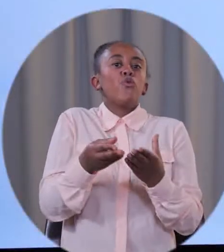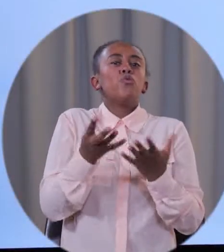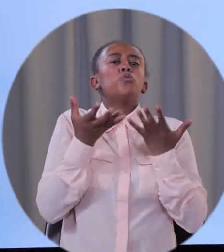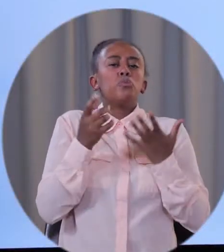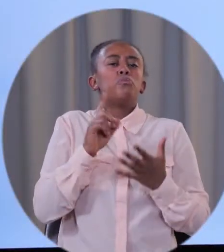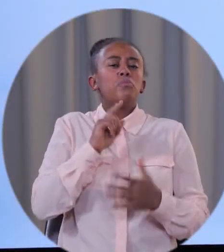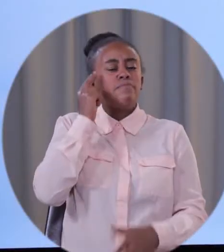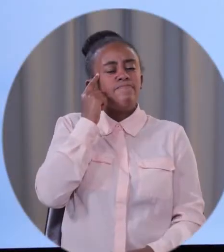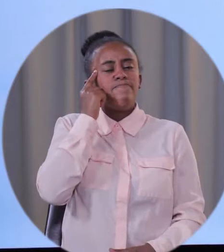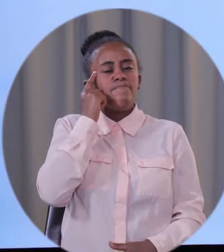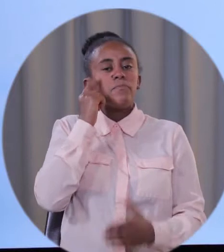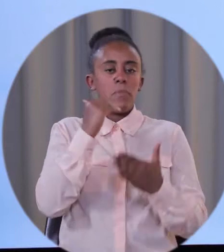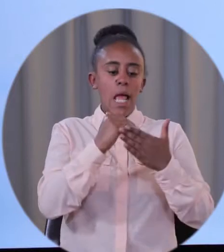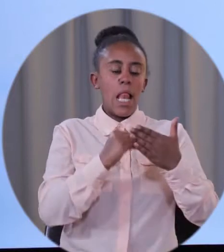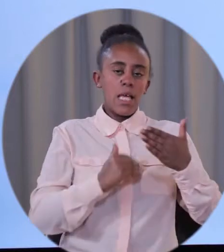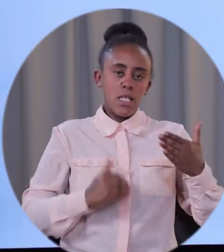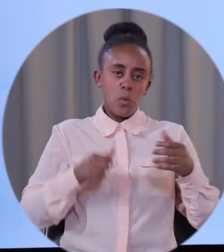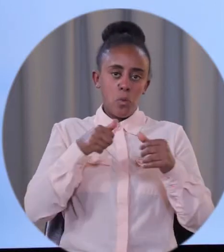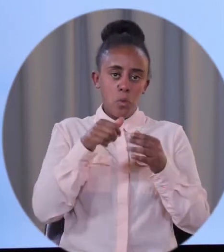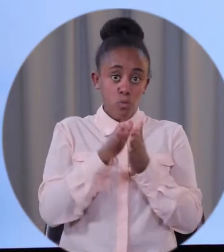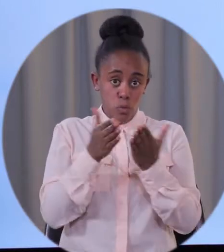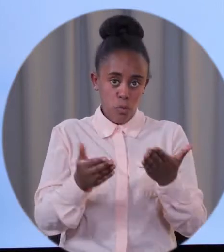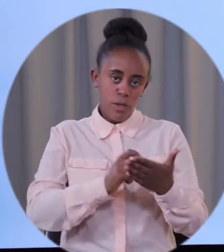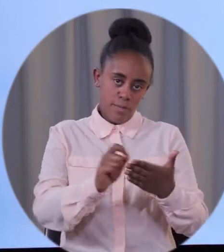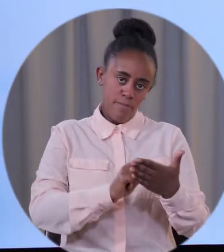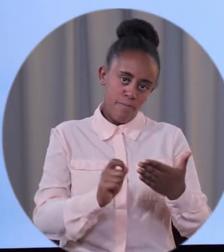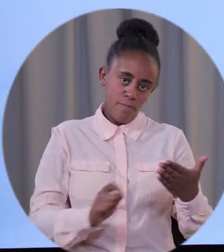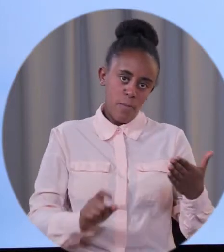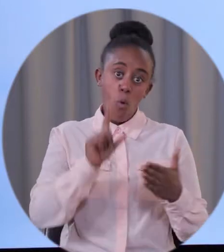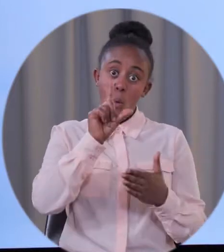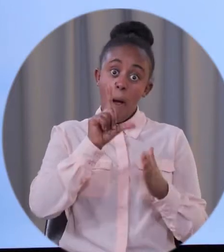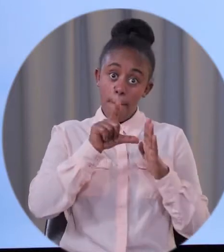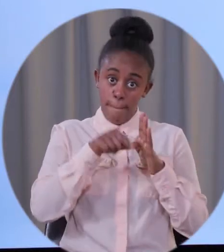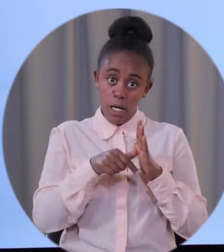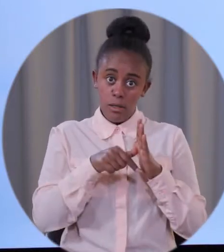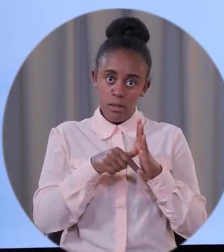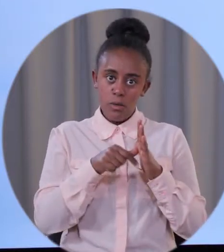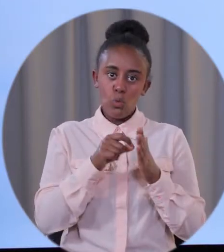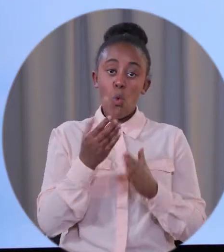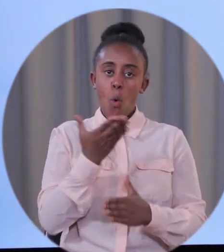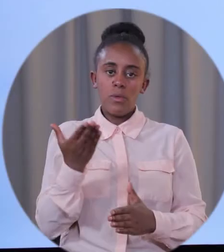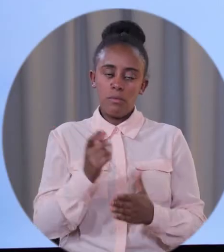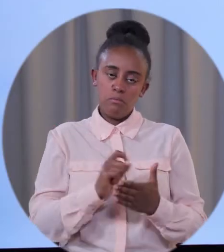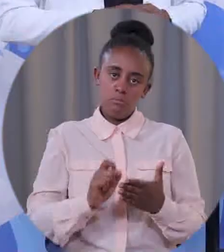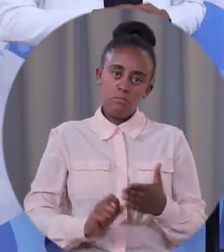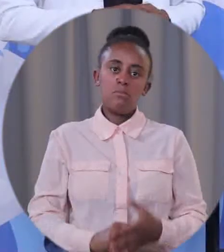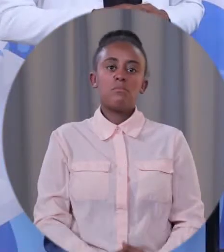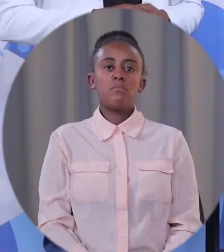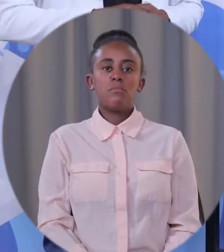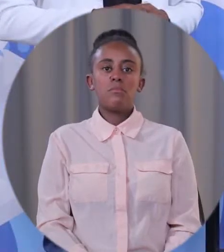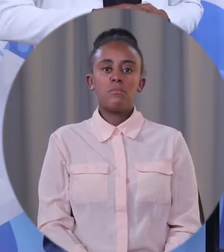Students, please list them on your notebook. You have 1 minute to list those objects.